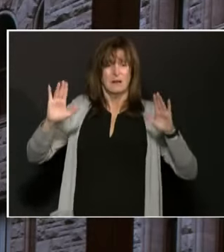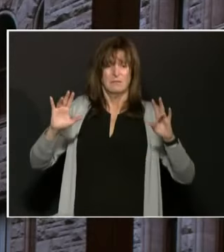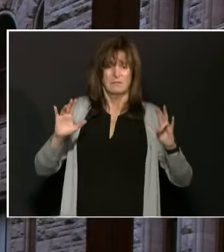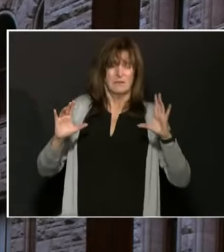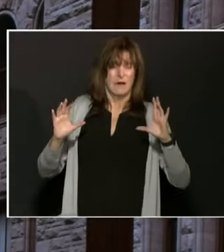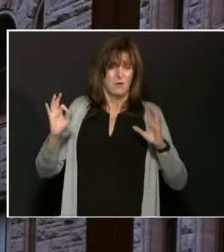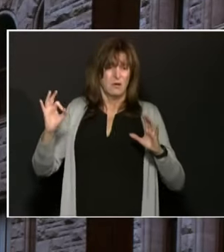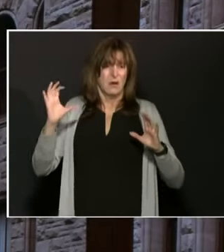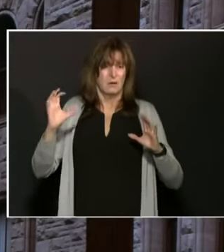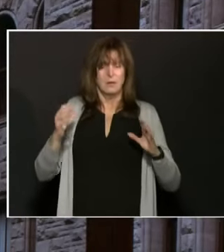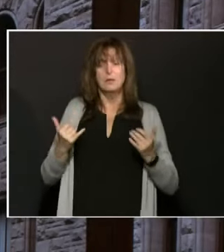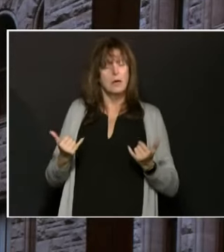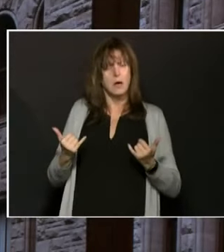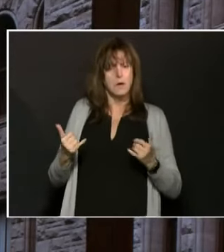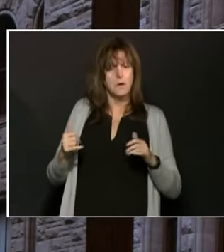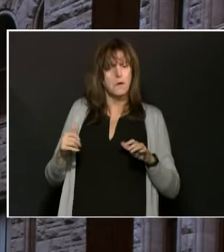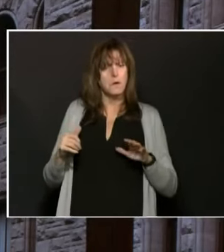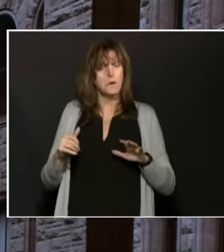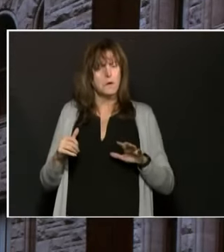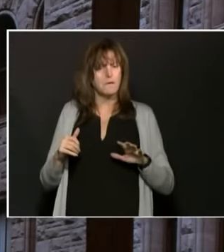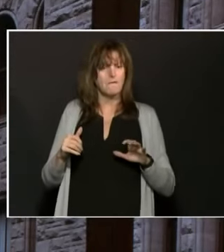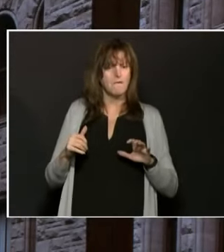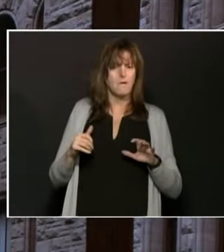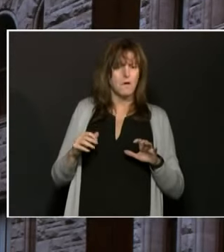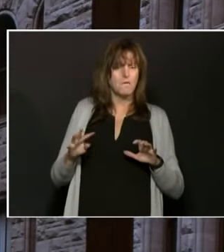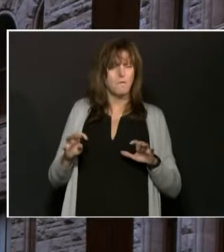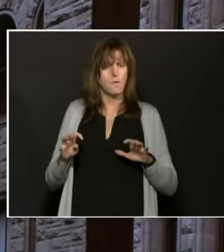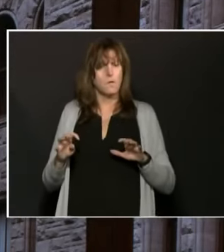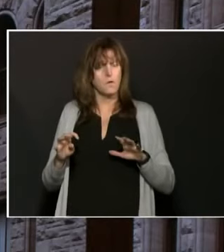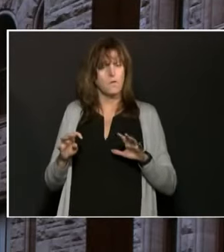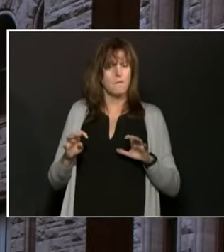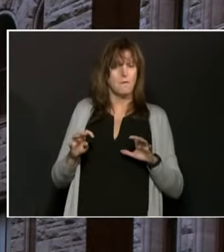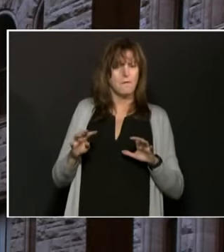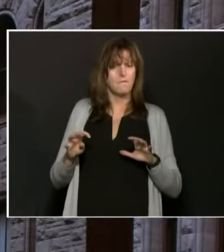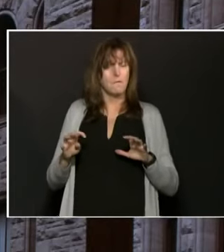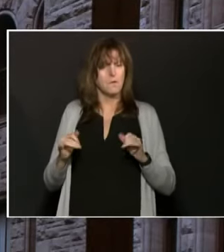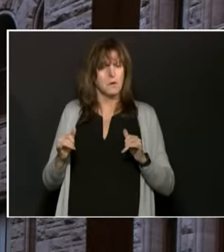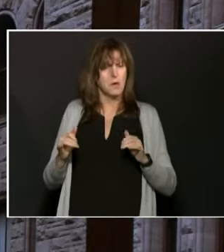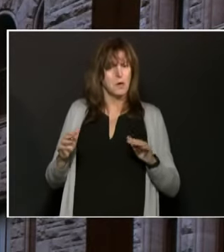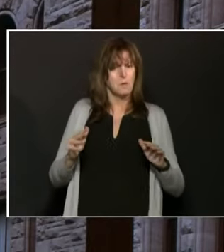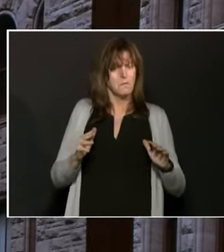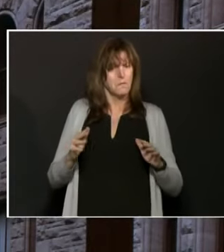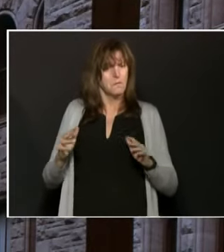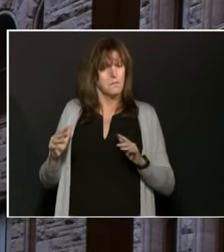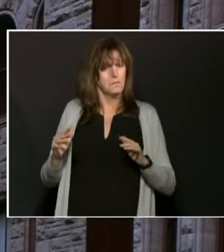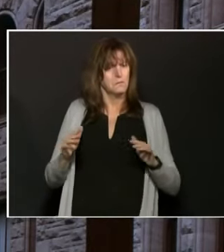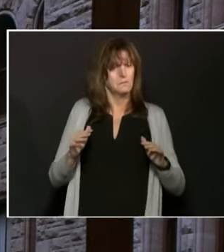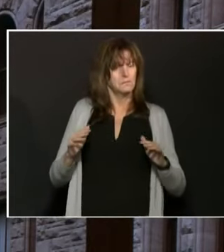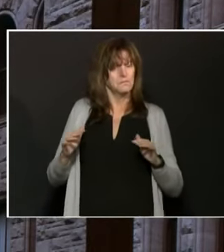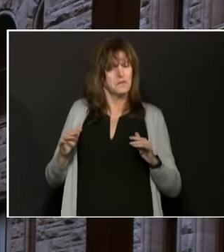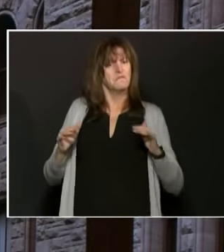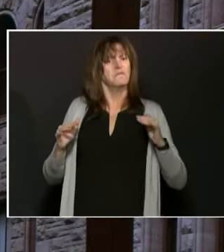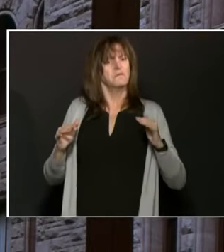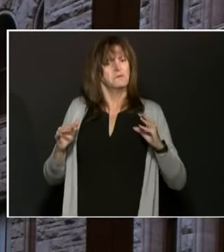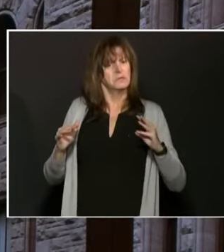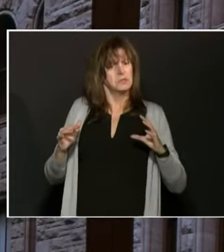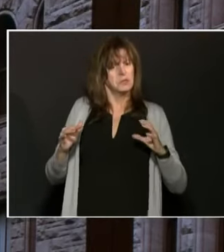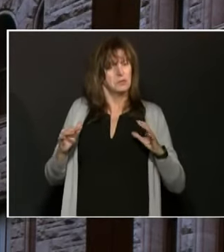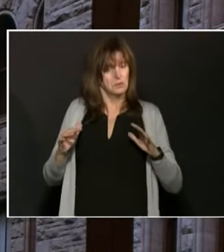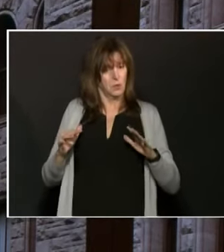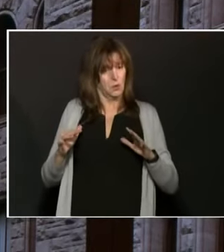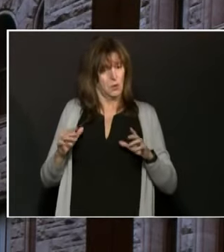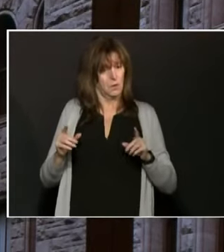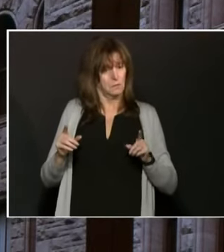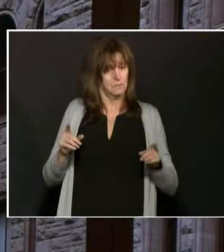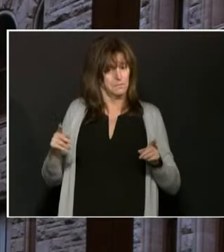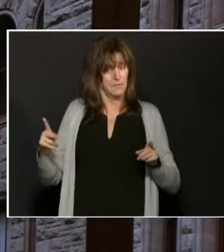500, low 500s and upper 400s, back and forth, sometimes up to 6. So they seem to have slowed their rate